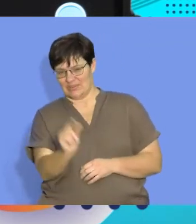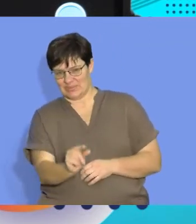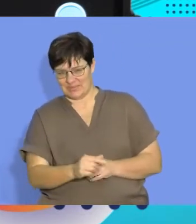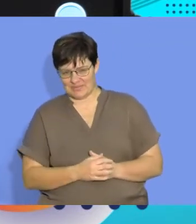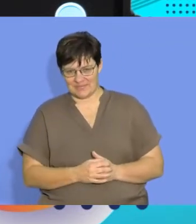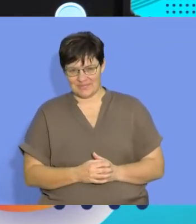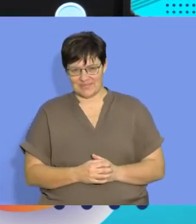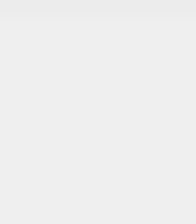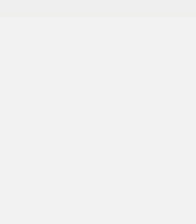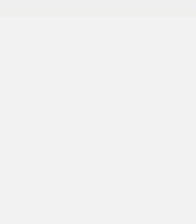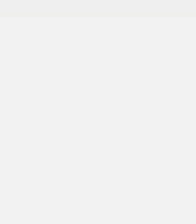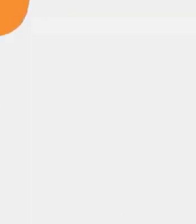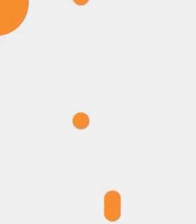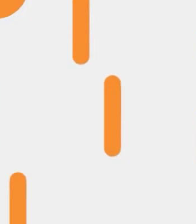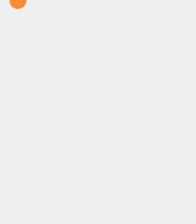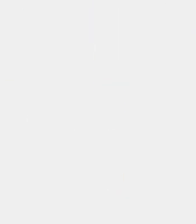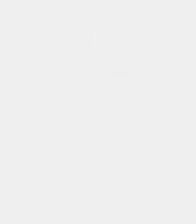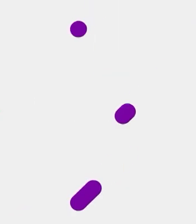soon.